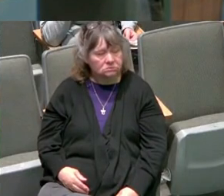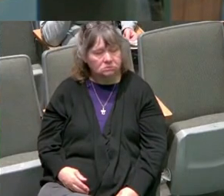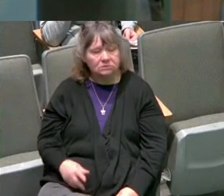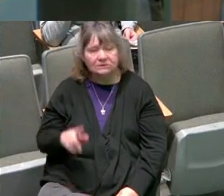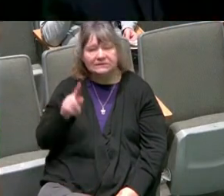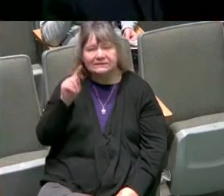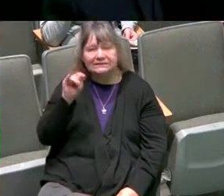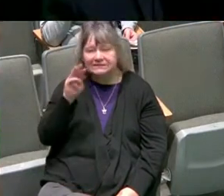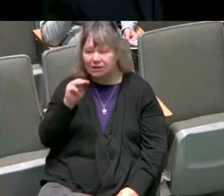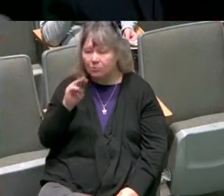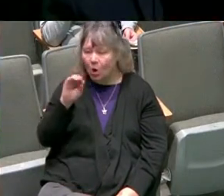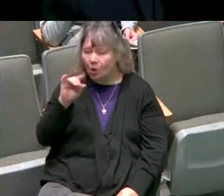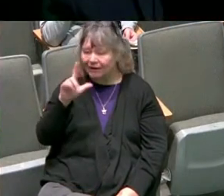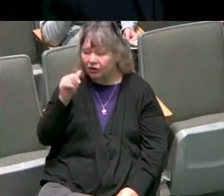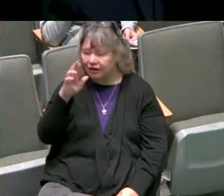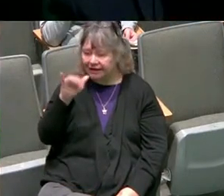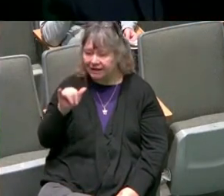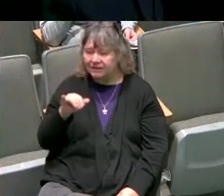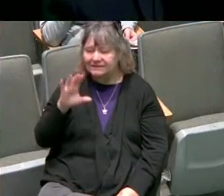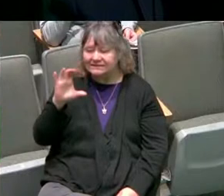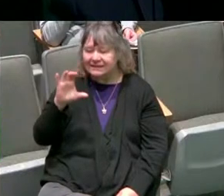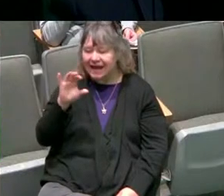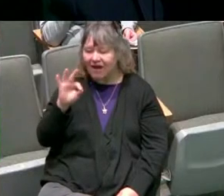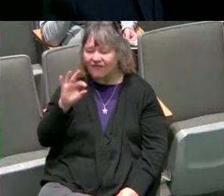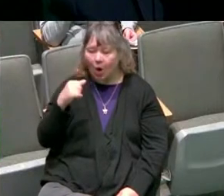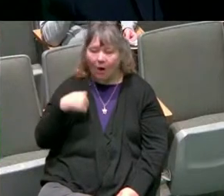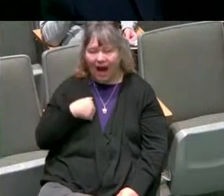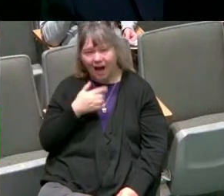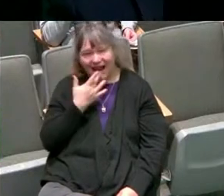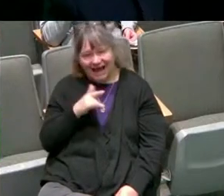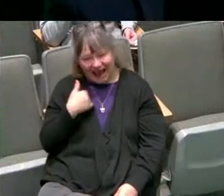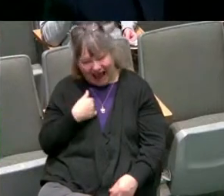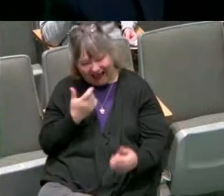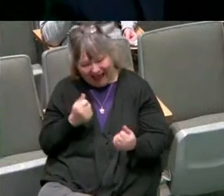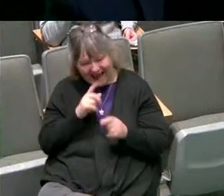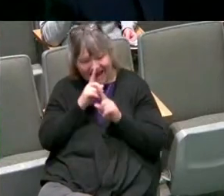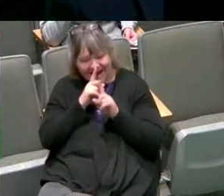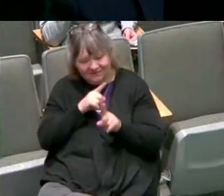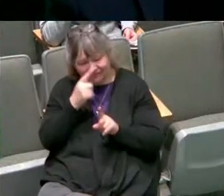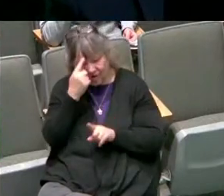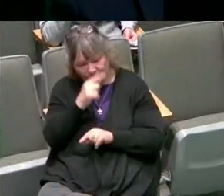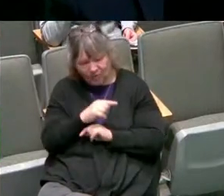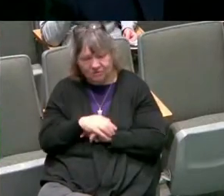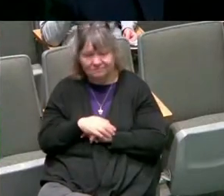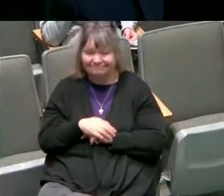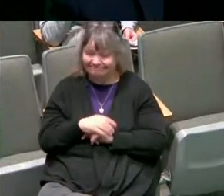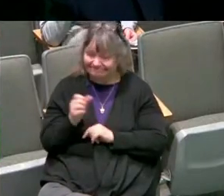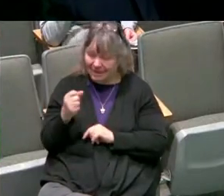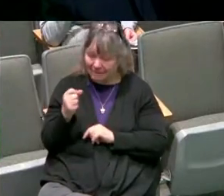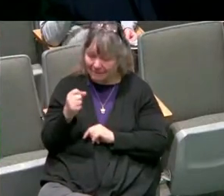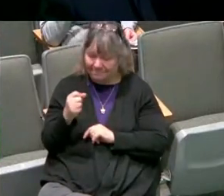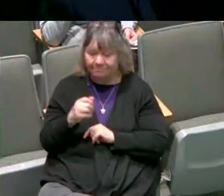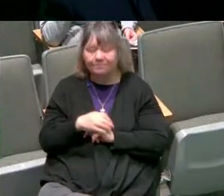O'Leary CFO so I'm the lucky person who gets to answer this question you are uh